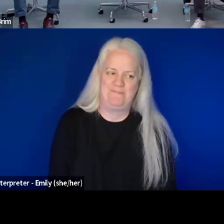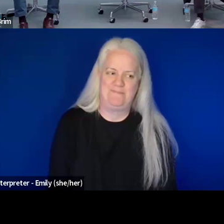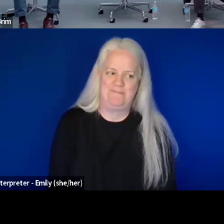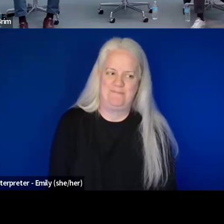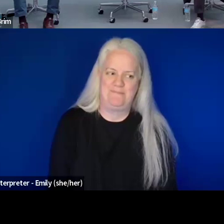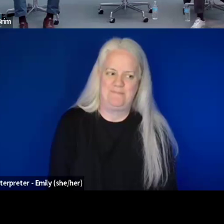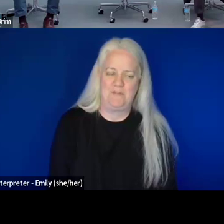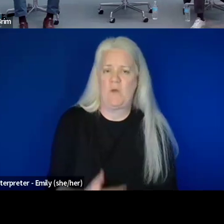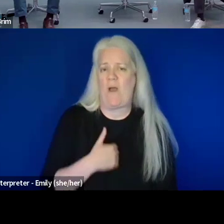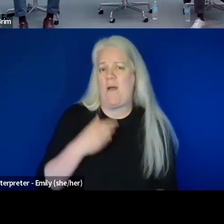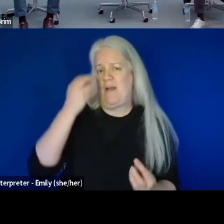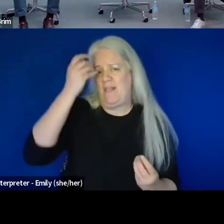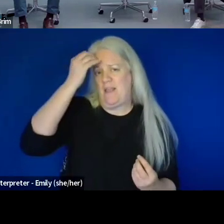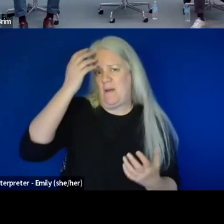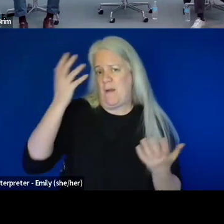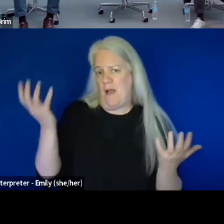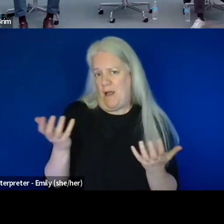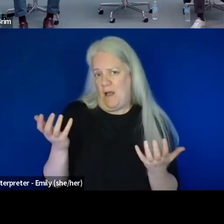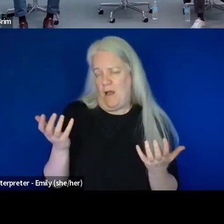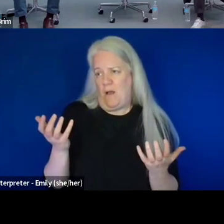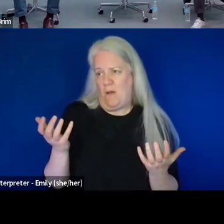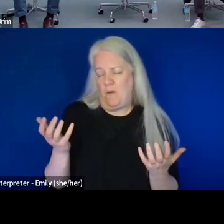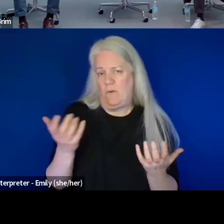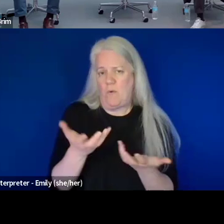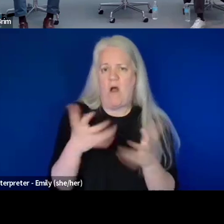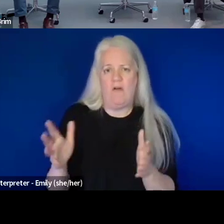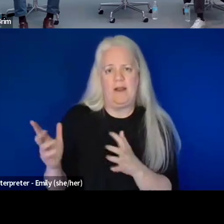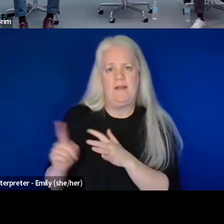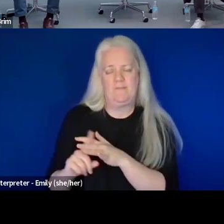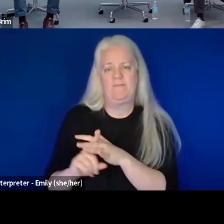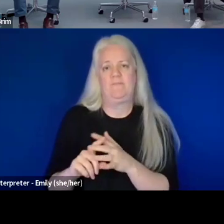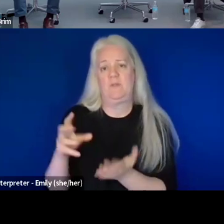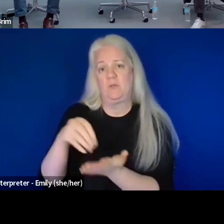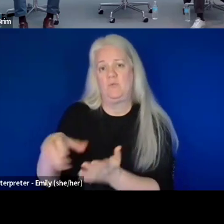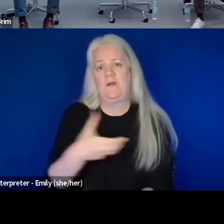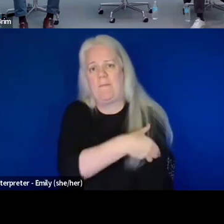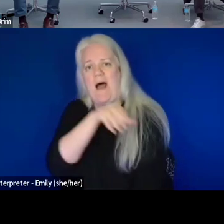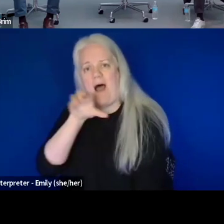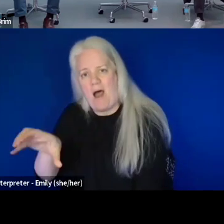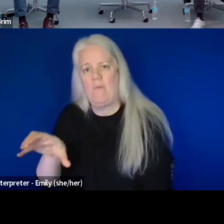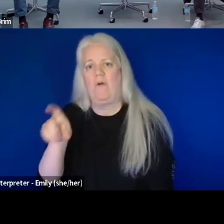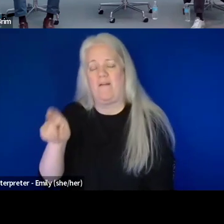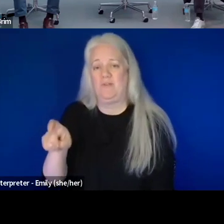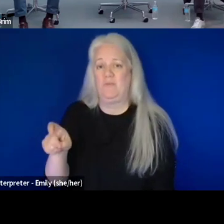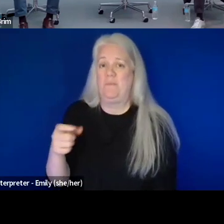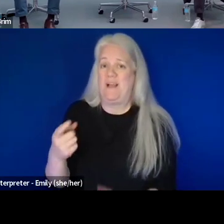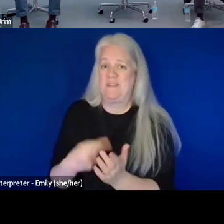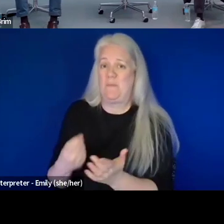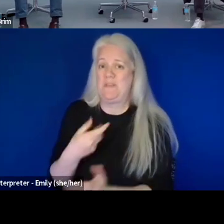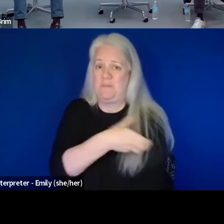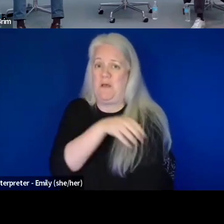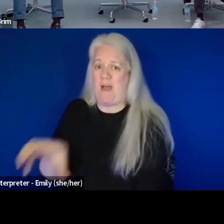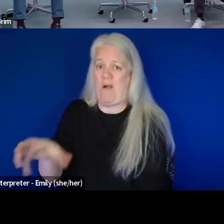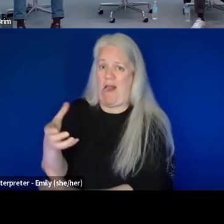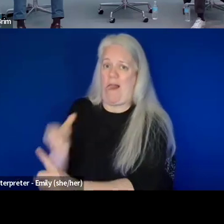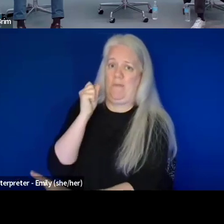Things on my mind are, like has been brought up, empowerment, disempowerment of students. I shared with students this past week about a policy their